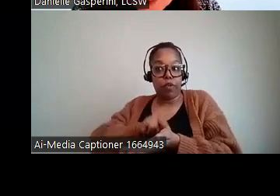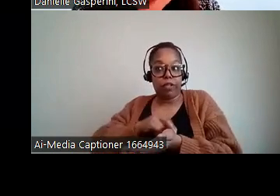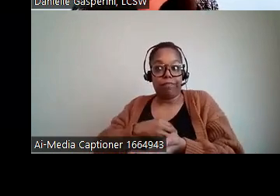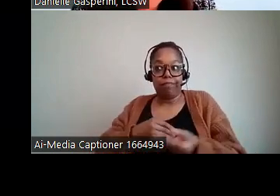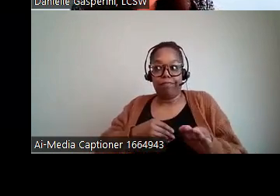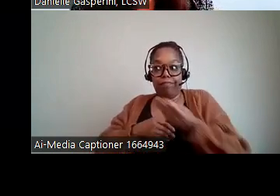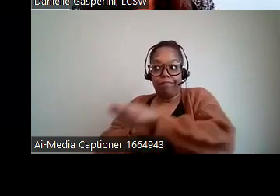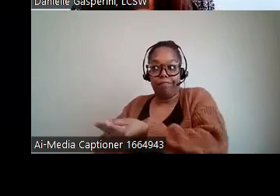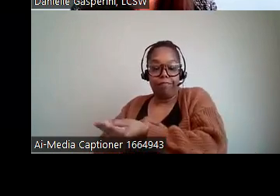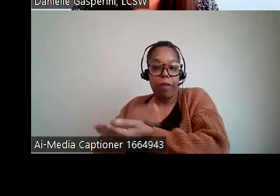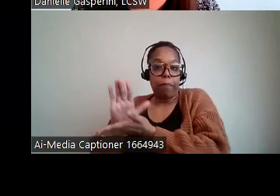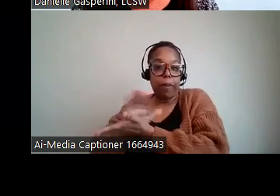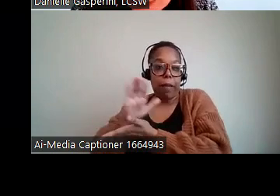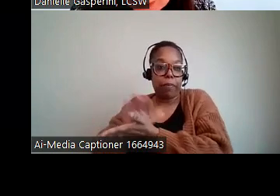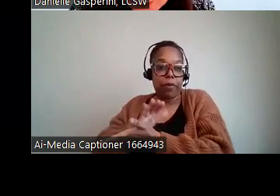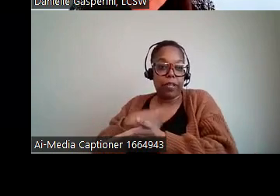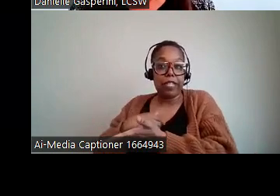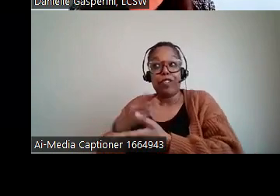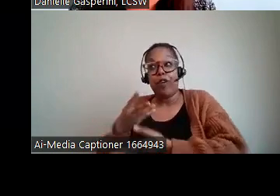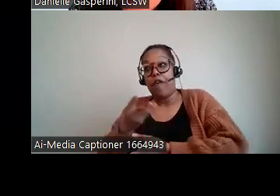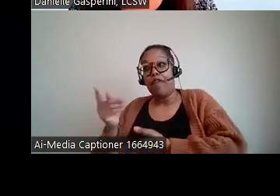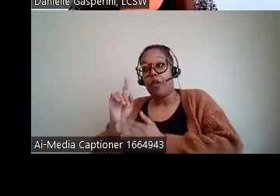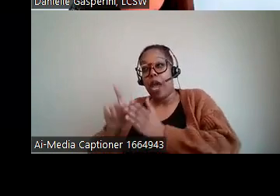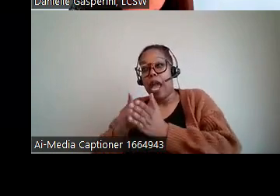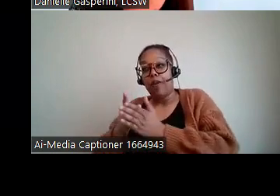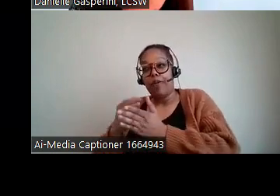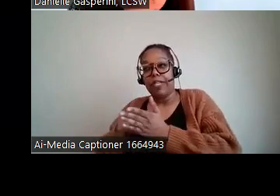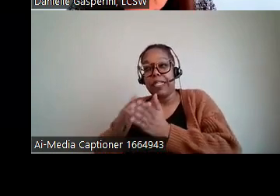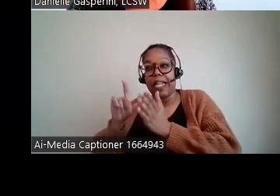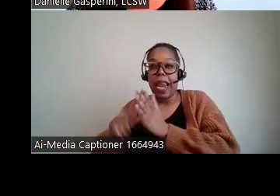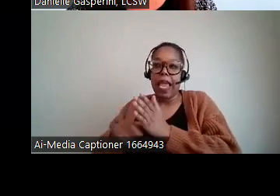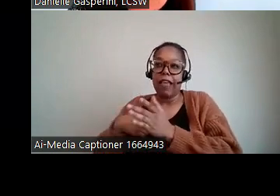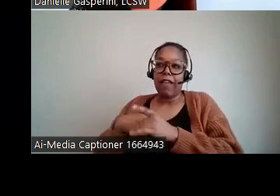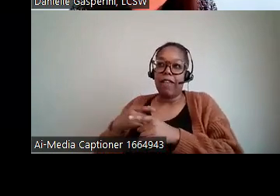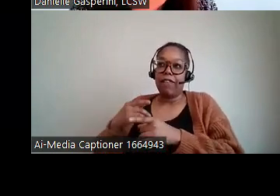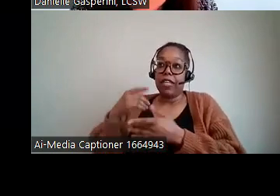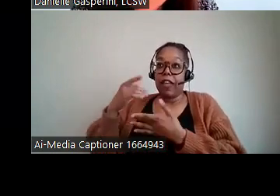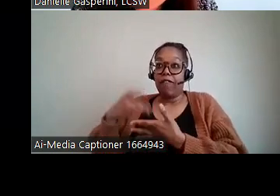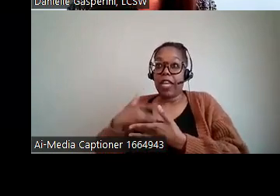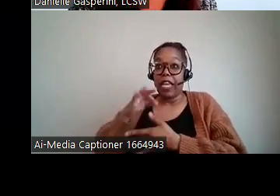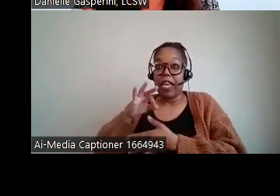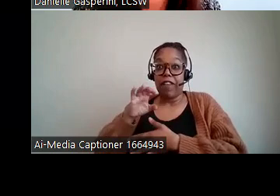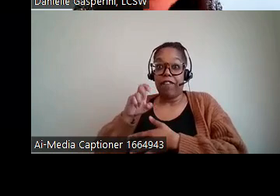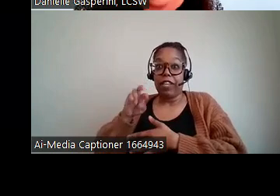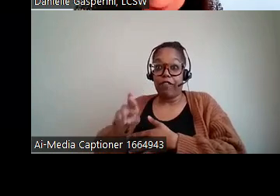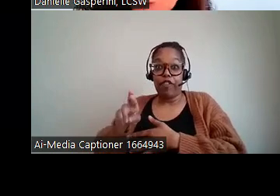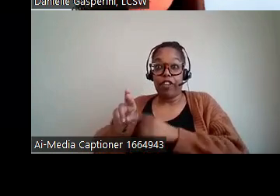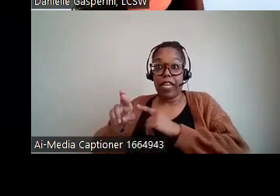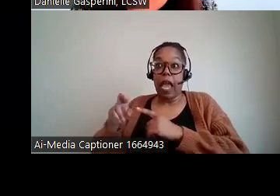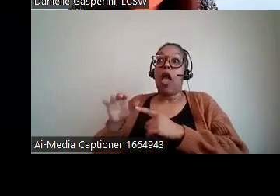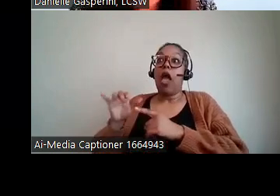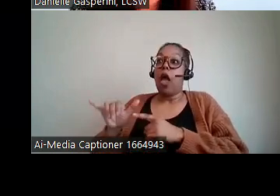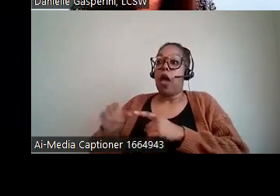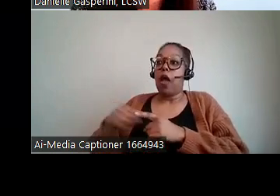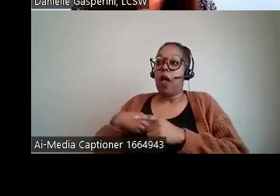the vaccine. So of course, a few hours later, he came down with a low grade of fever, and I said, "Oh, I think I have that paper." And I pulled it out of my purse, and sure